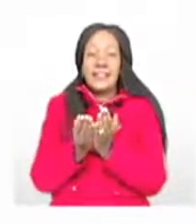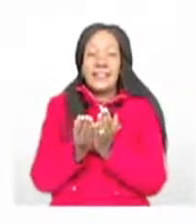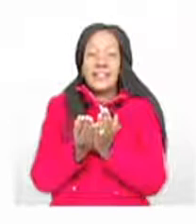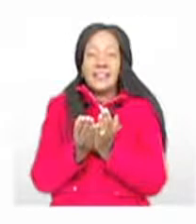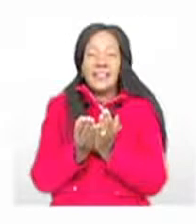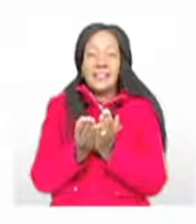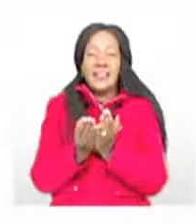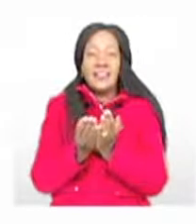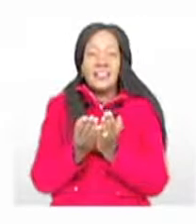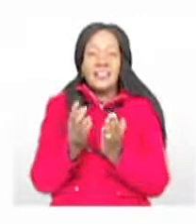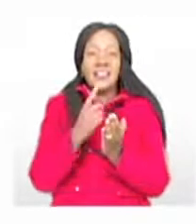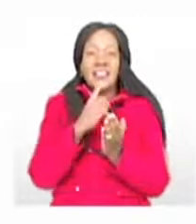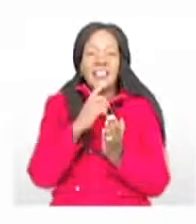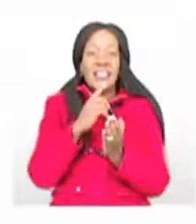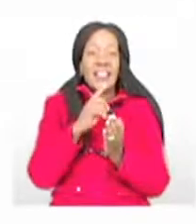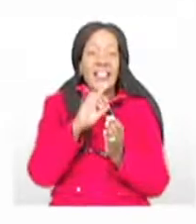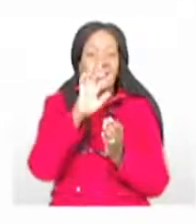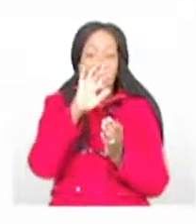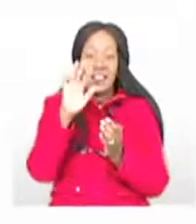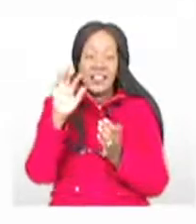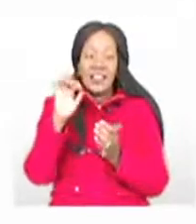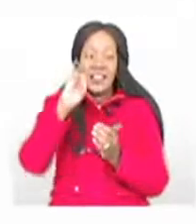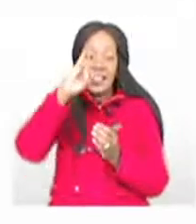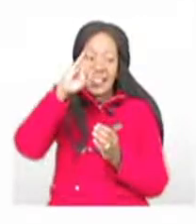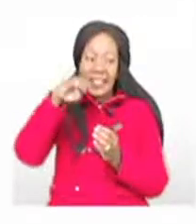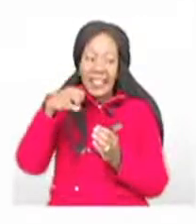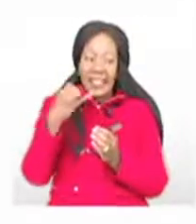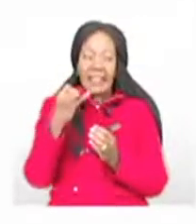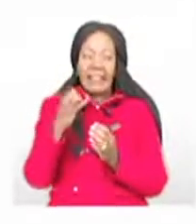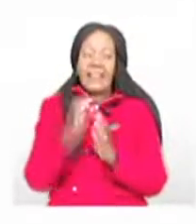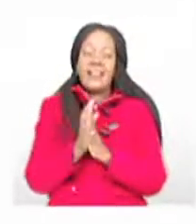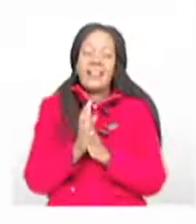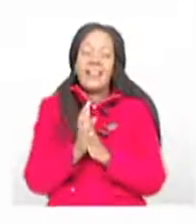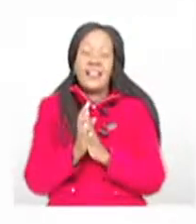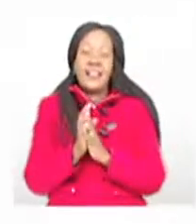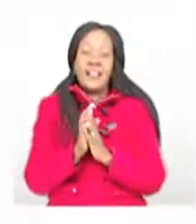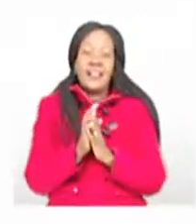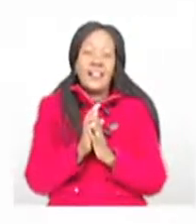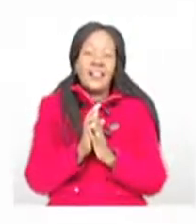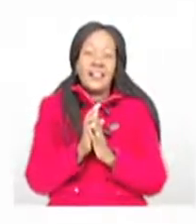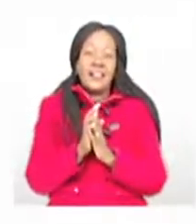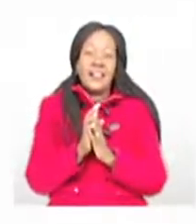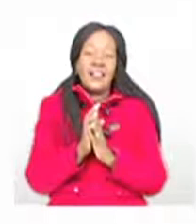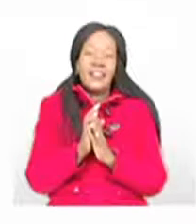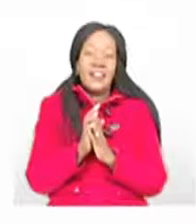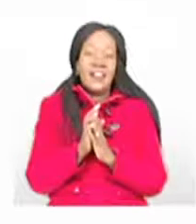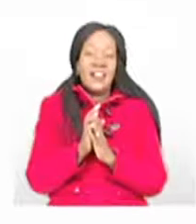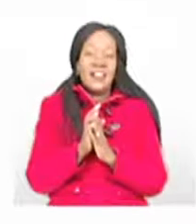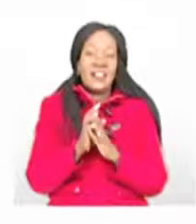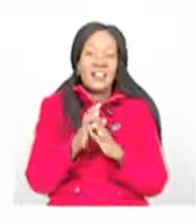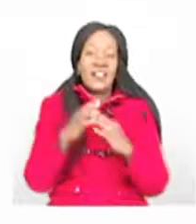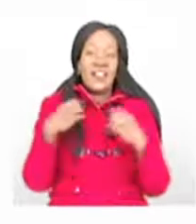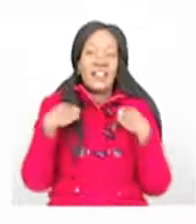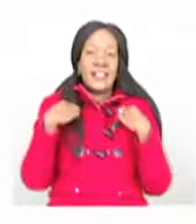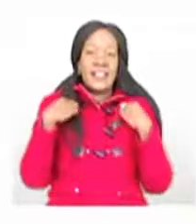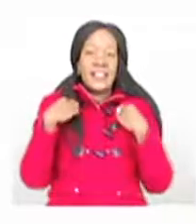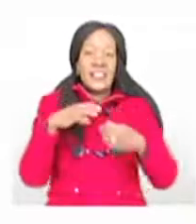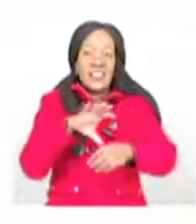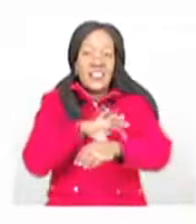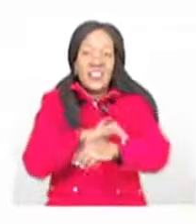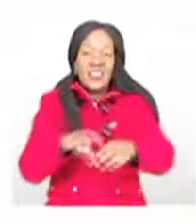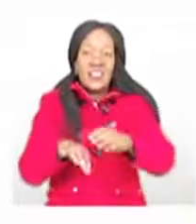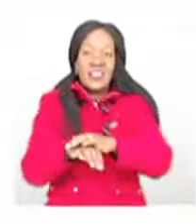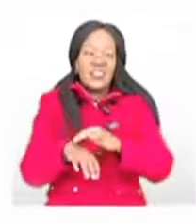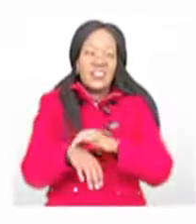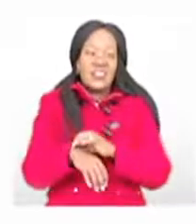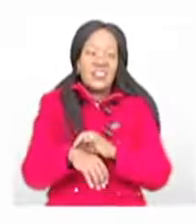can see letter J. Letter J for jacket. And